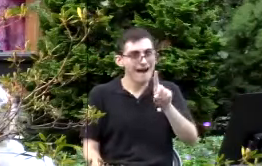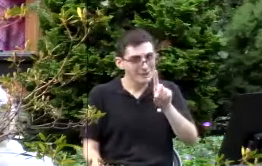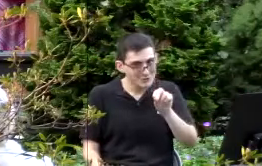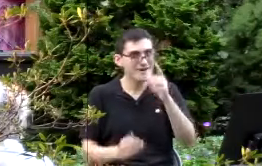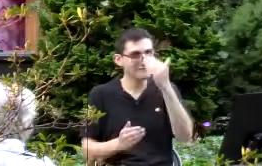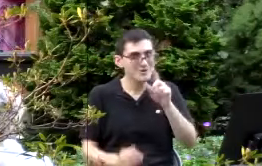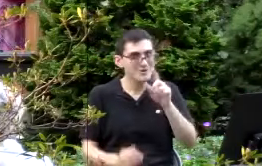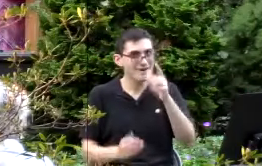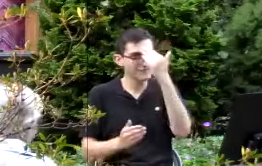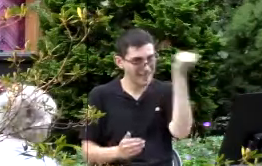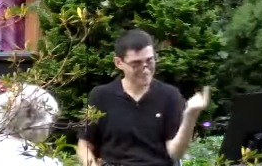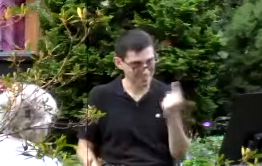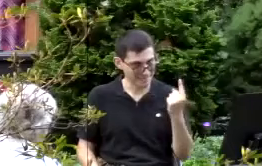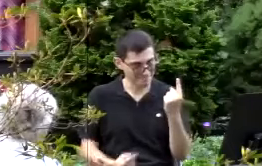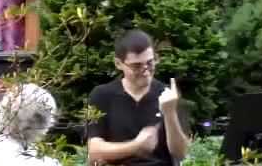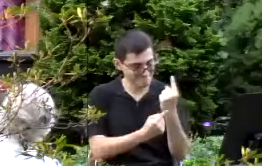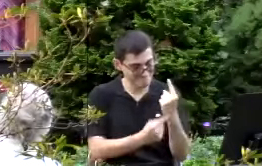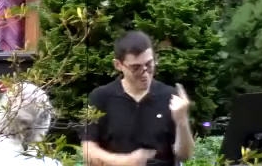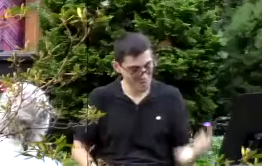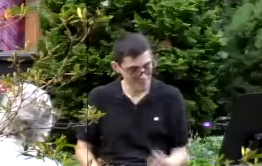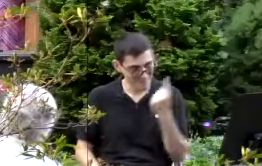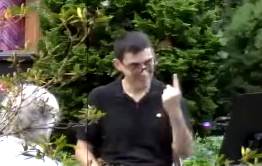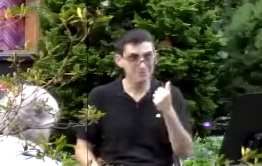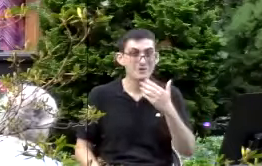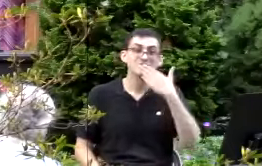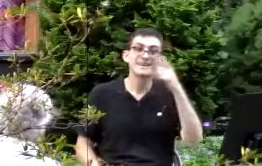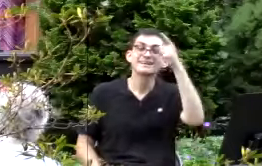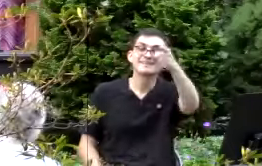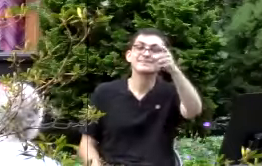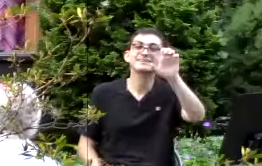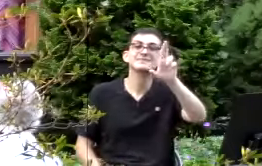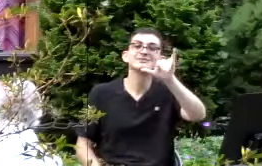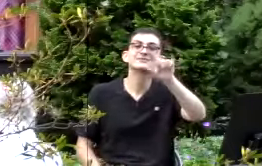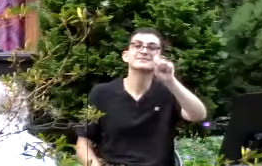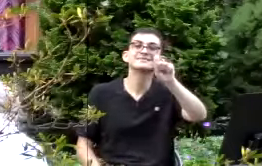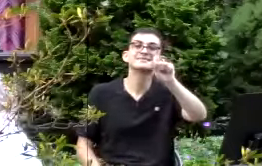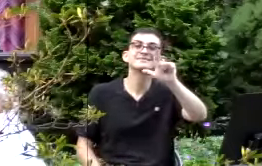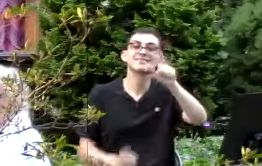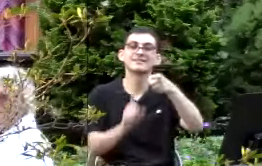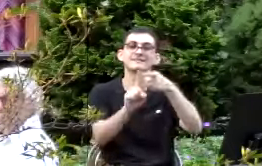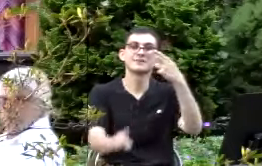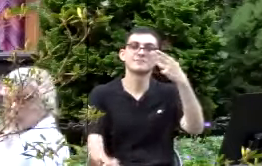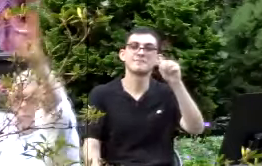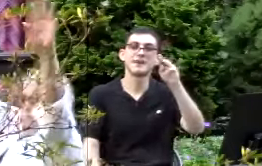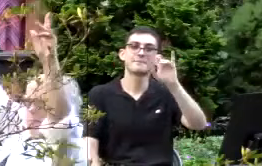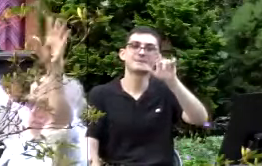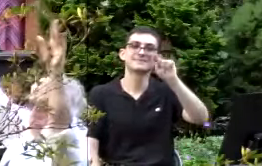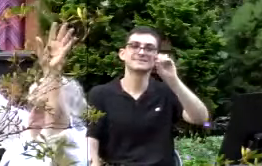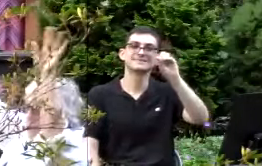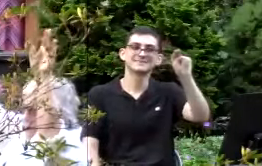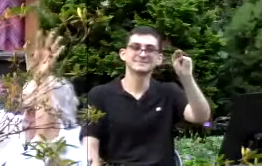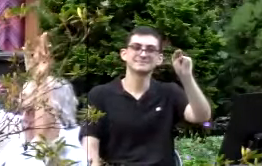consistent. I knew I forgot something. I want to thank Crystal from Hamilton, who always, always, always opens up our services and makes